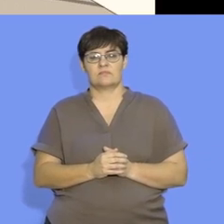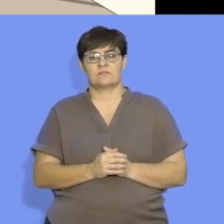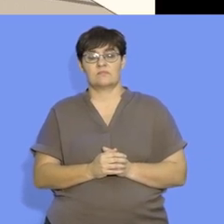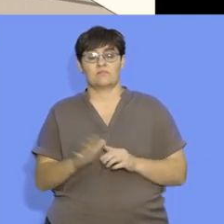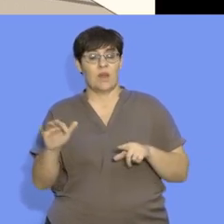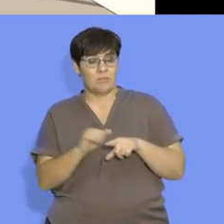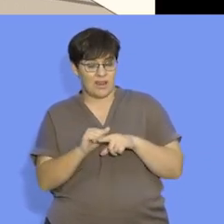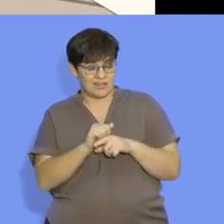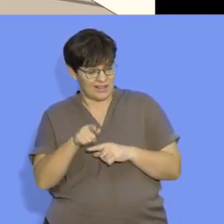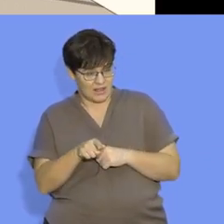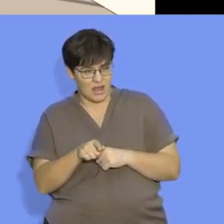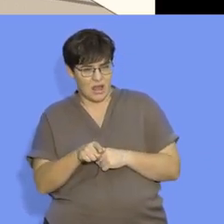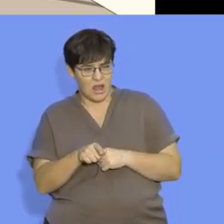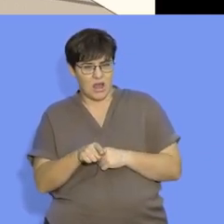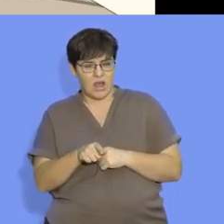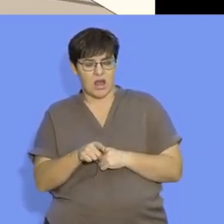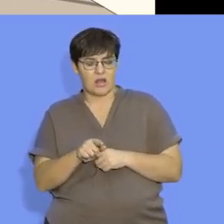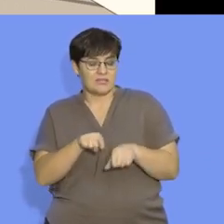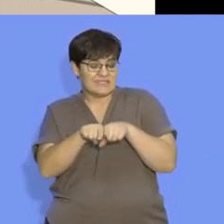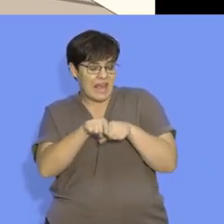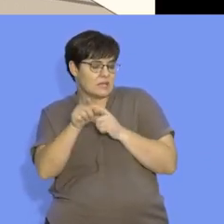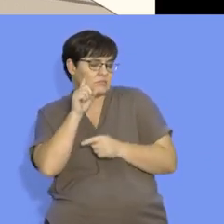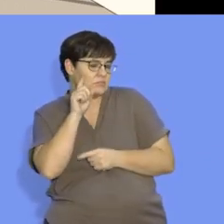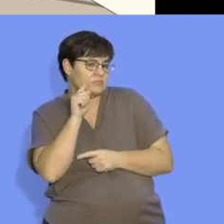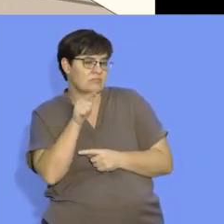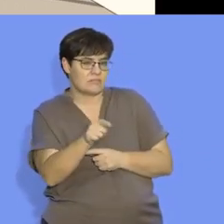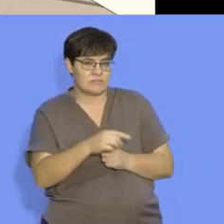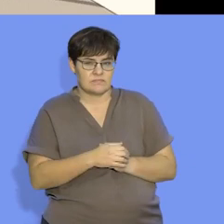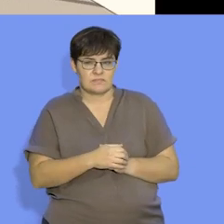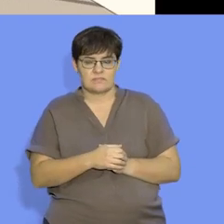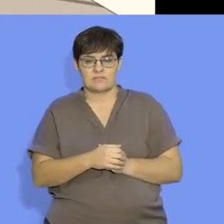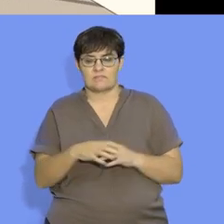So practically, this is how you would set up the